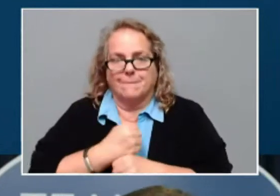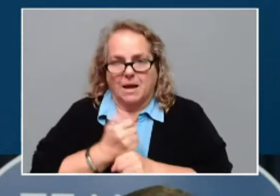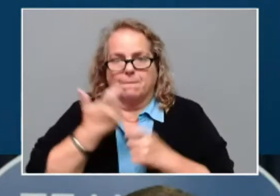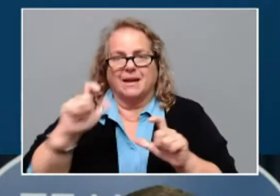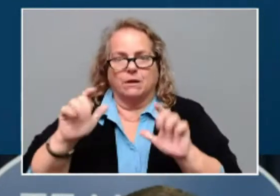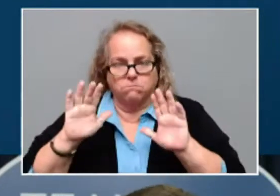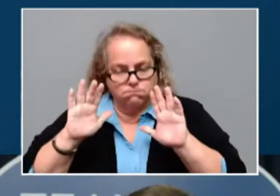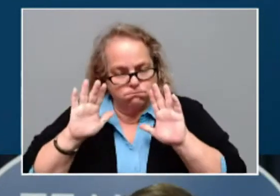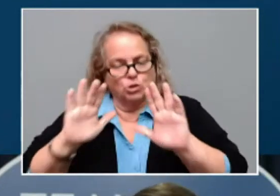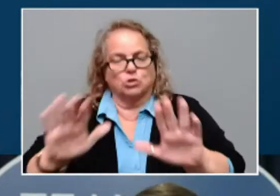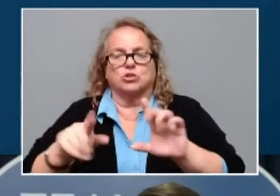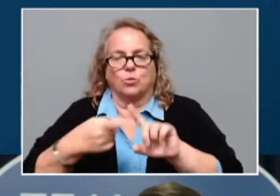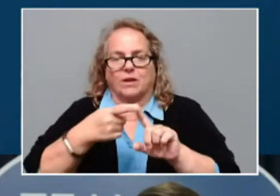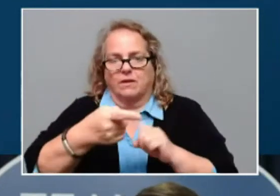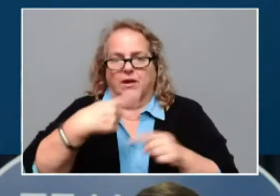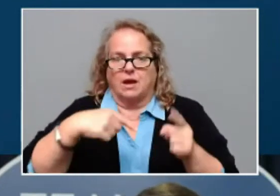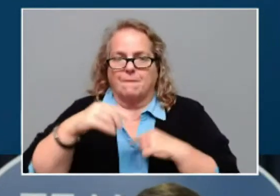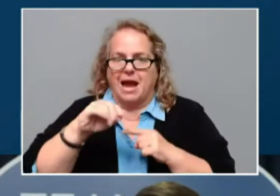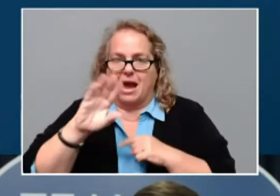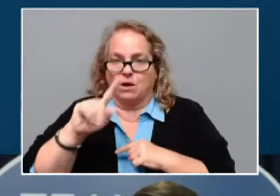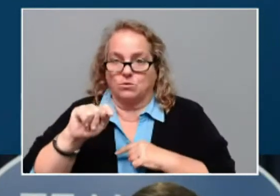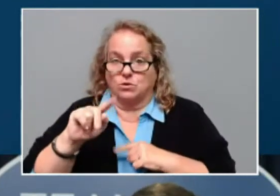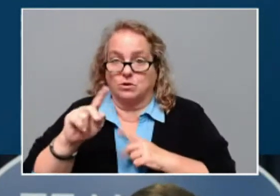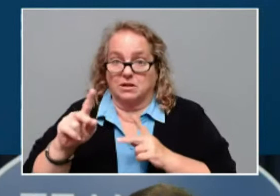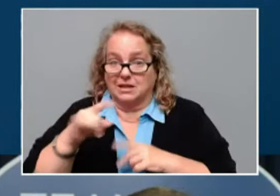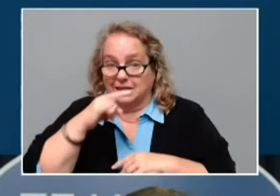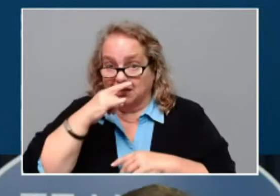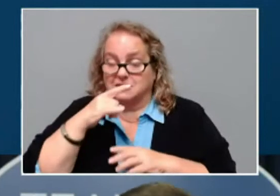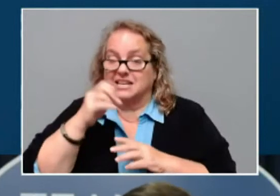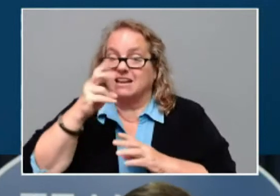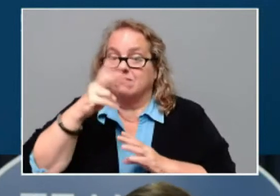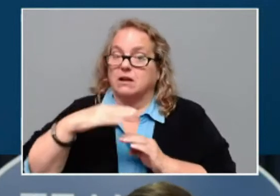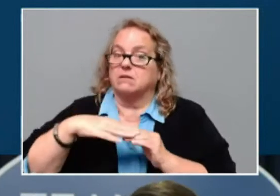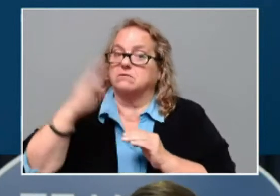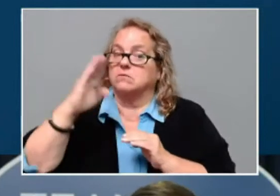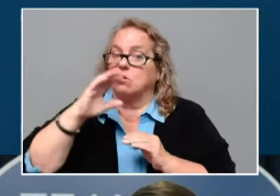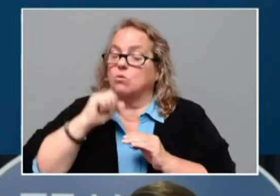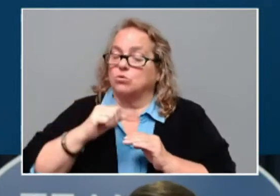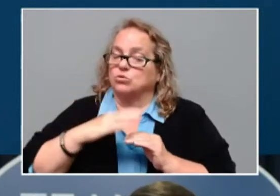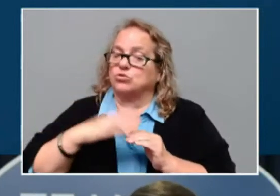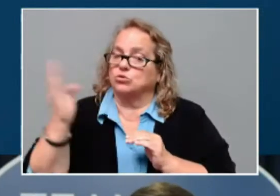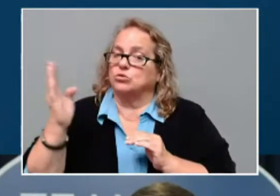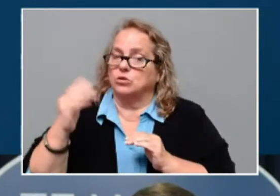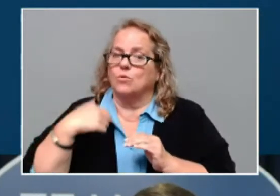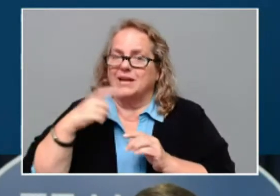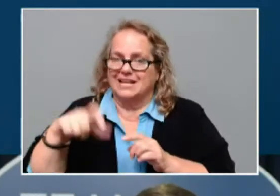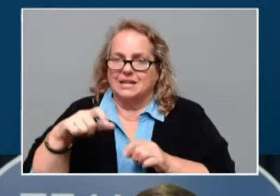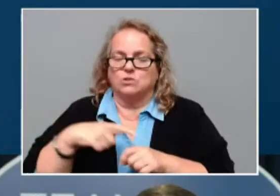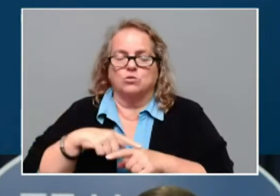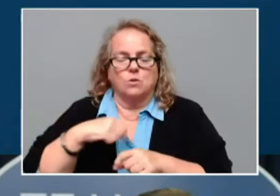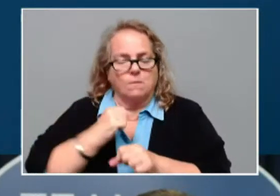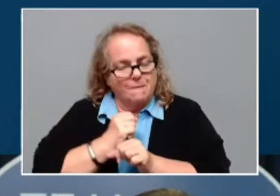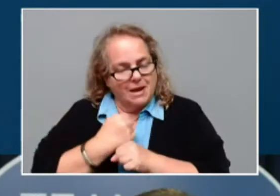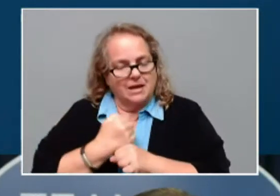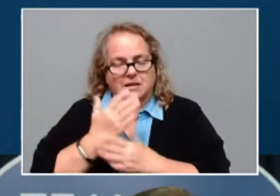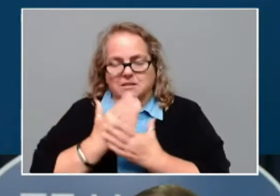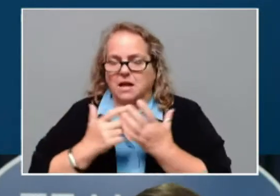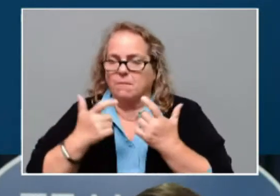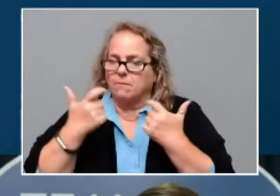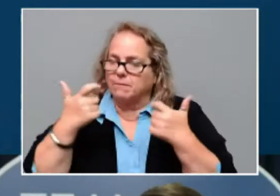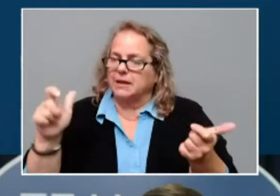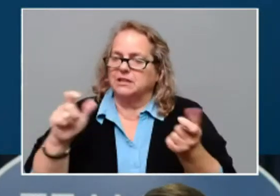as kids a little up, we can make some game-changing gains against this virus. I mean, once we have